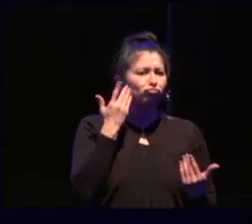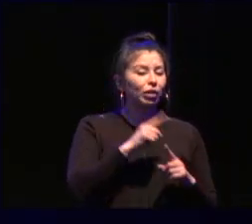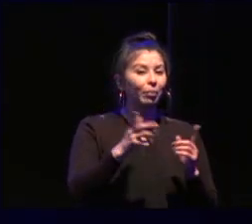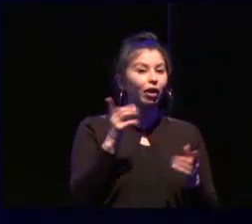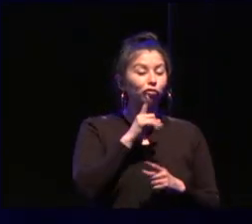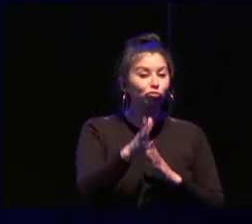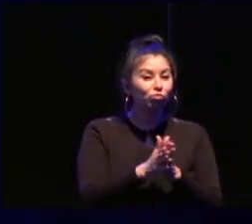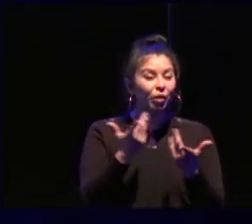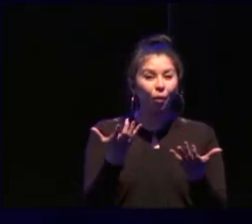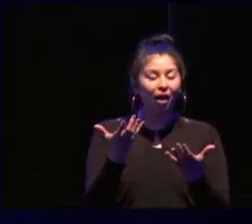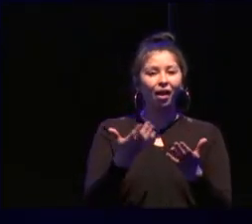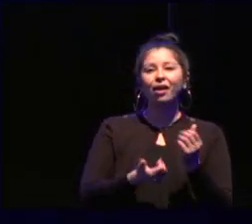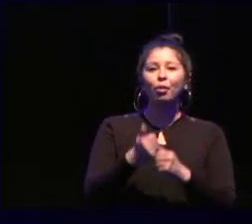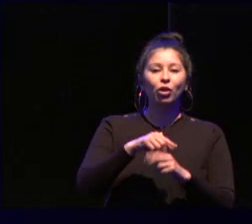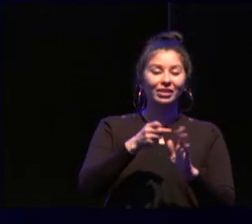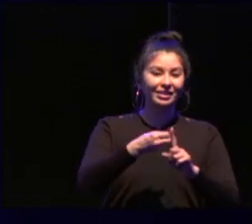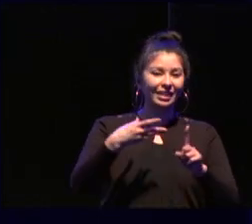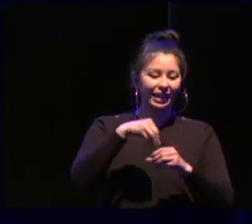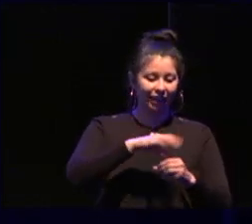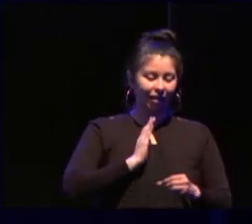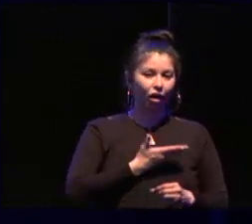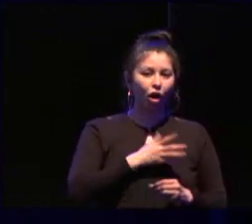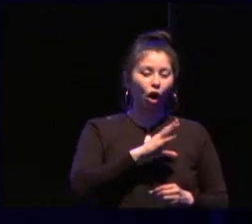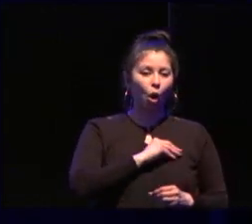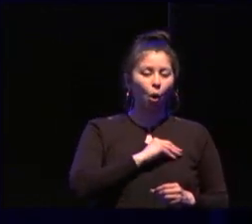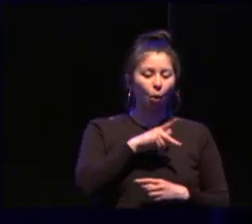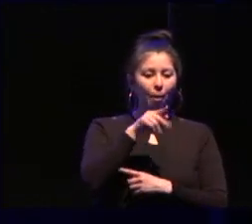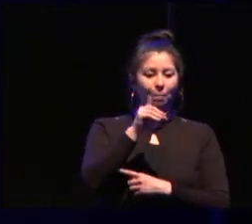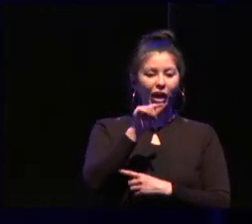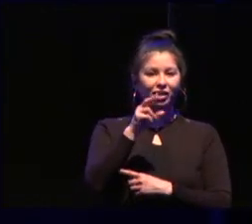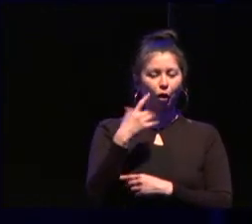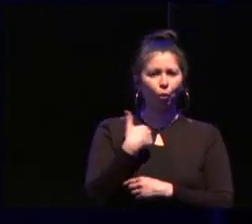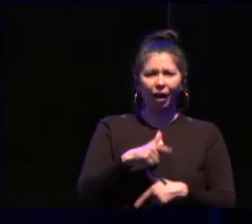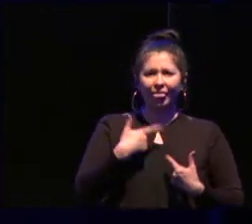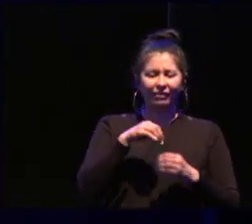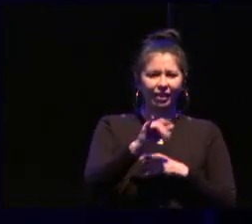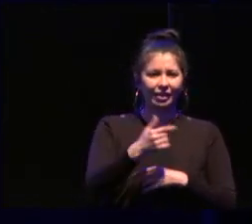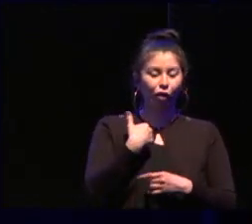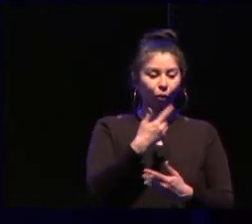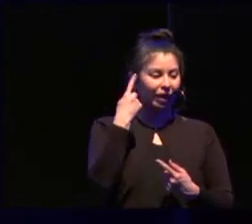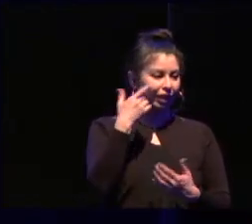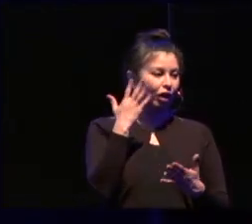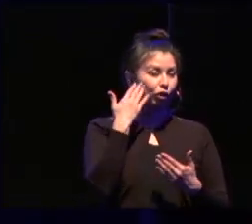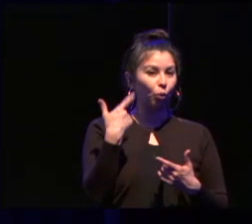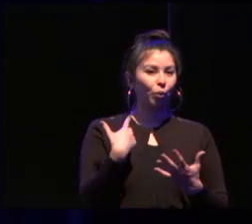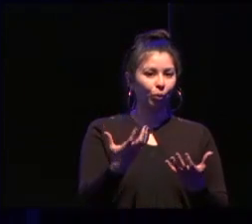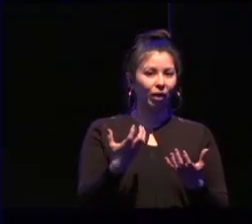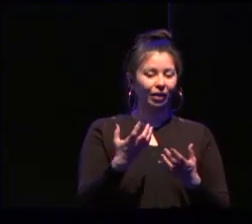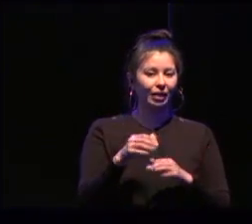But what we want is often defined within our own paradigm that we're already living in. We think we know what we